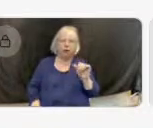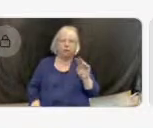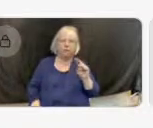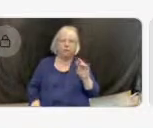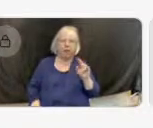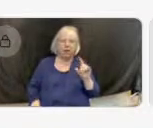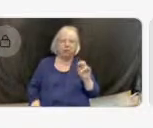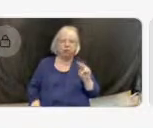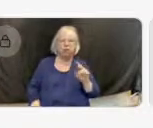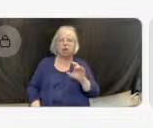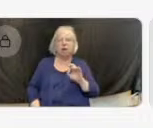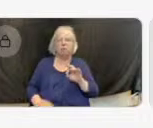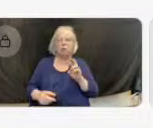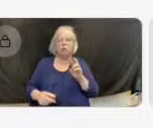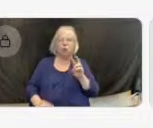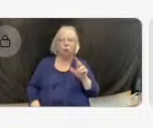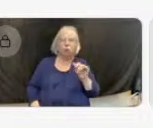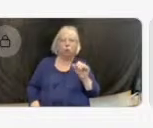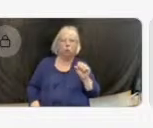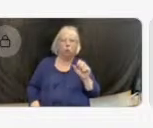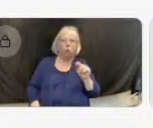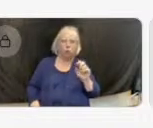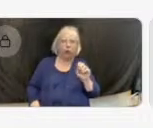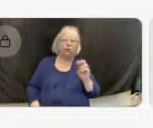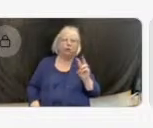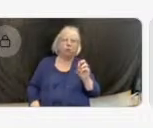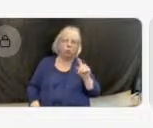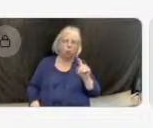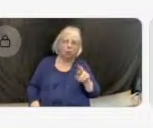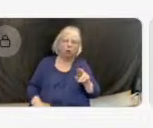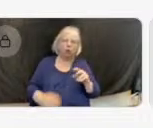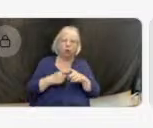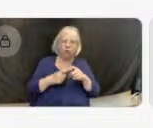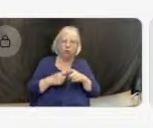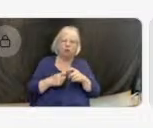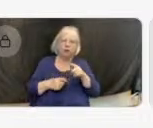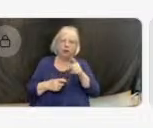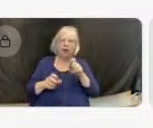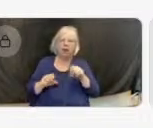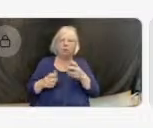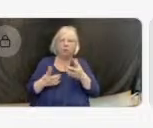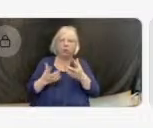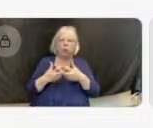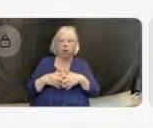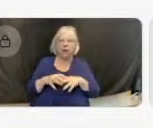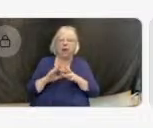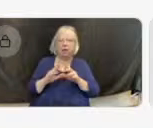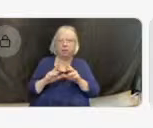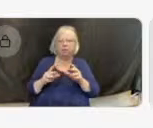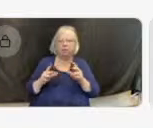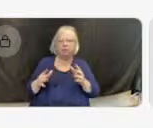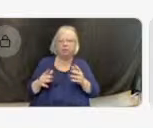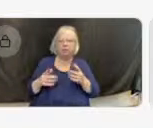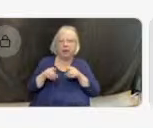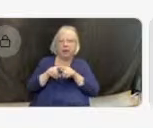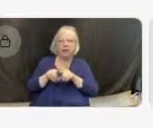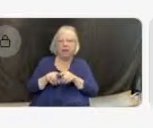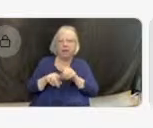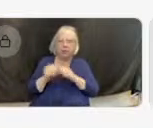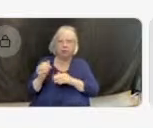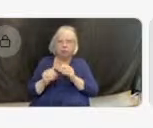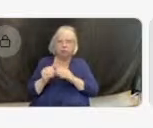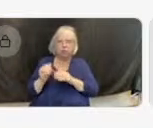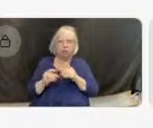of Little Rock, the wastewater utility, they would have to work out an alignment and the construction at